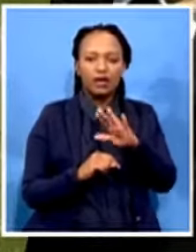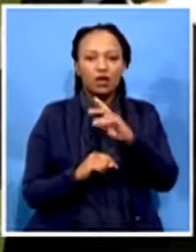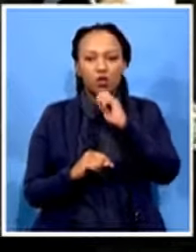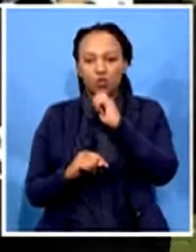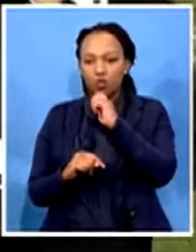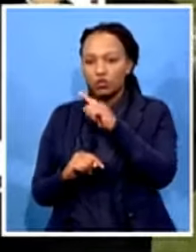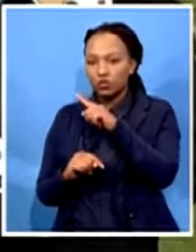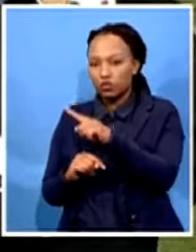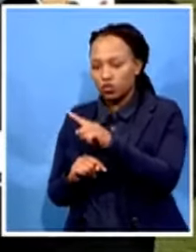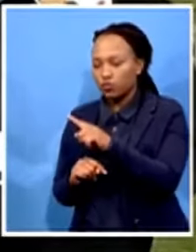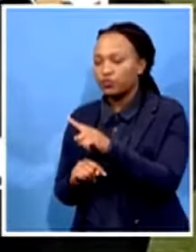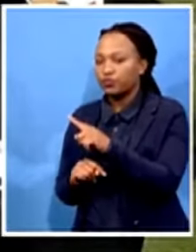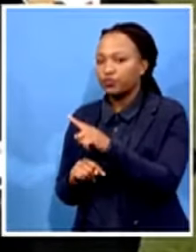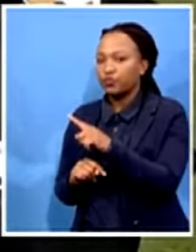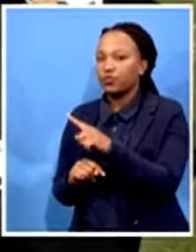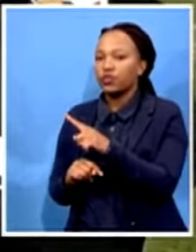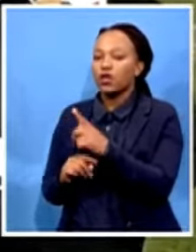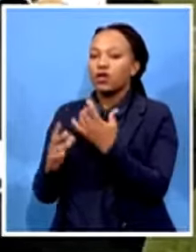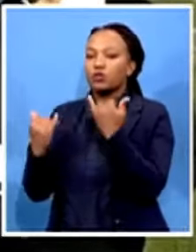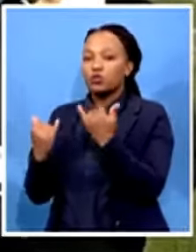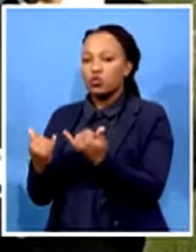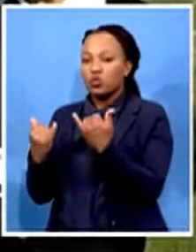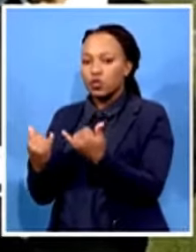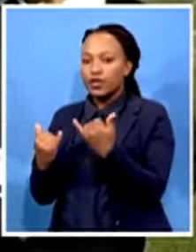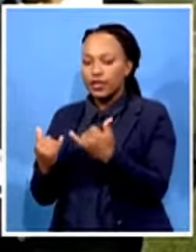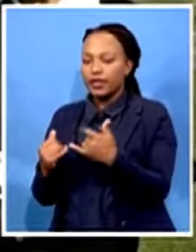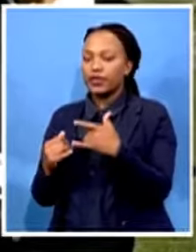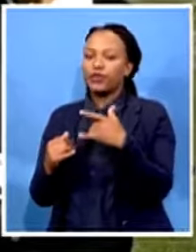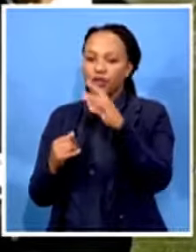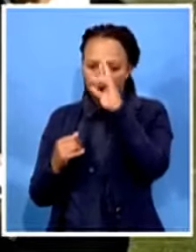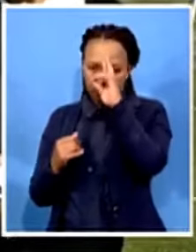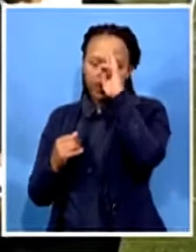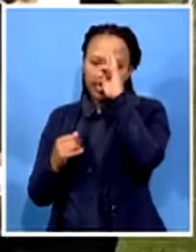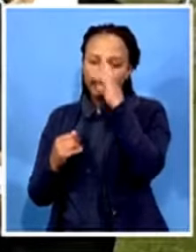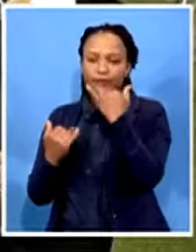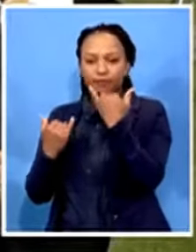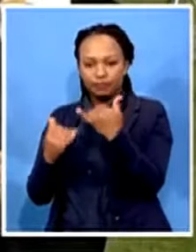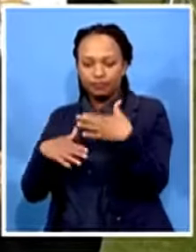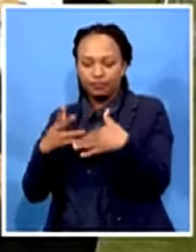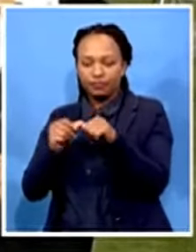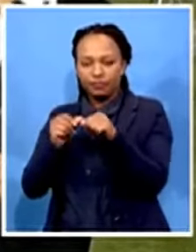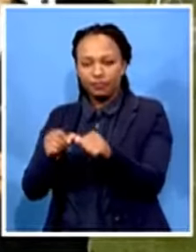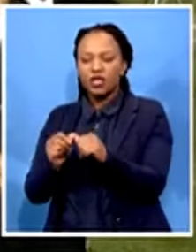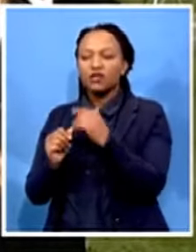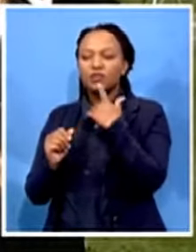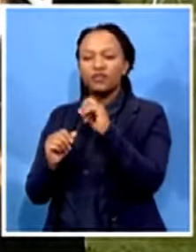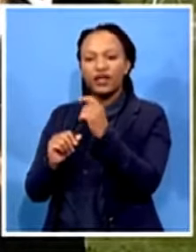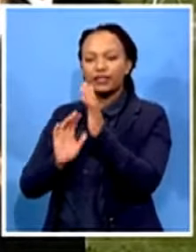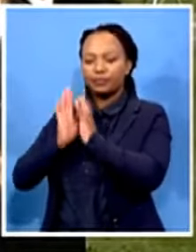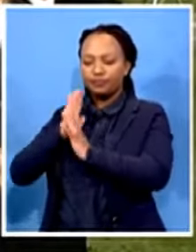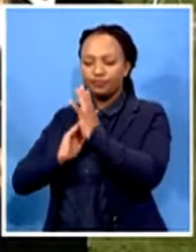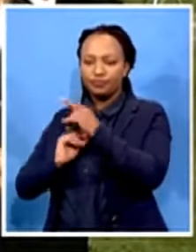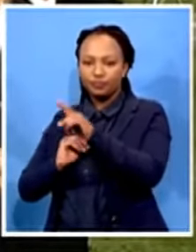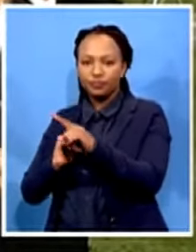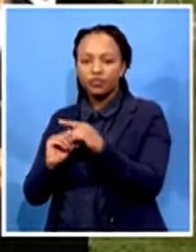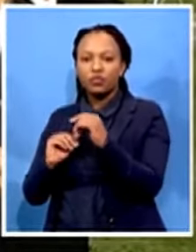we speak, a commemoration is currently underway. First and foremostly, tell us a bit about World War I, the Battle of Square Hill, but also